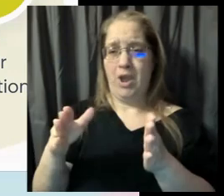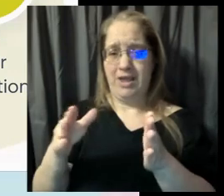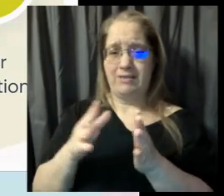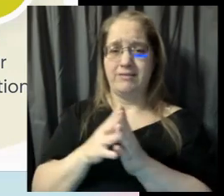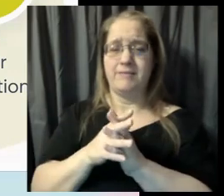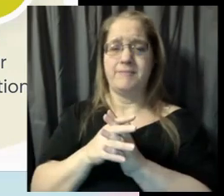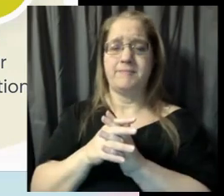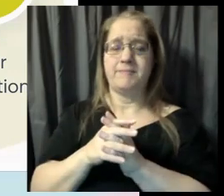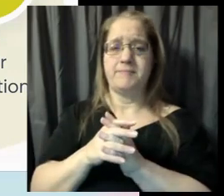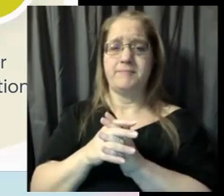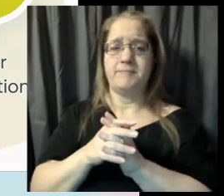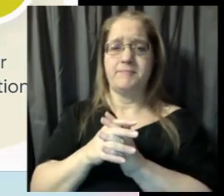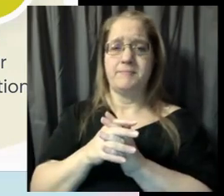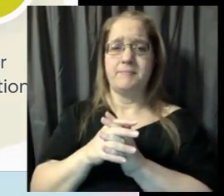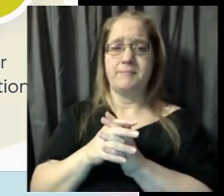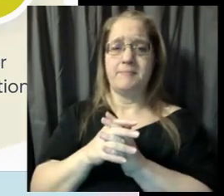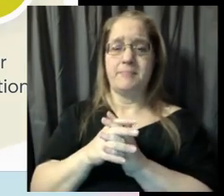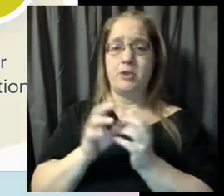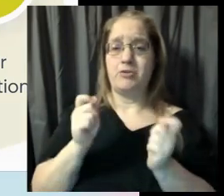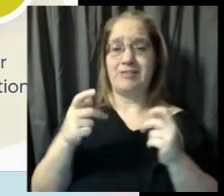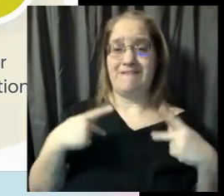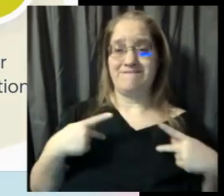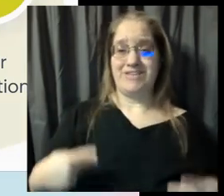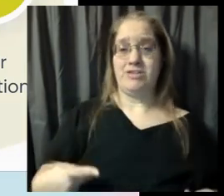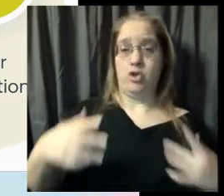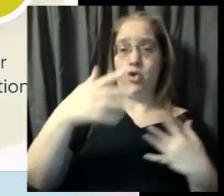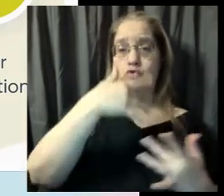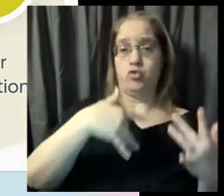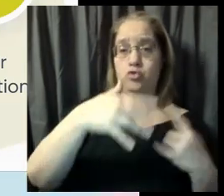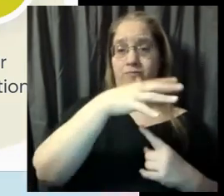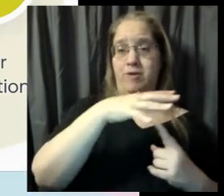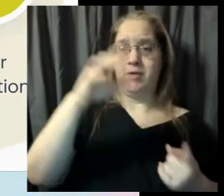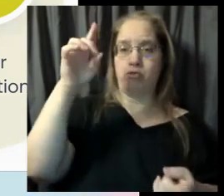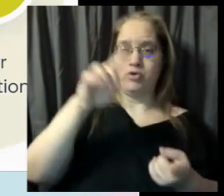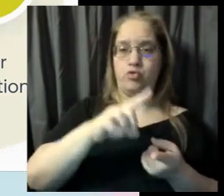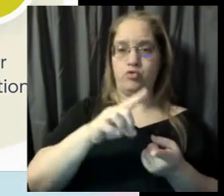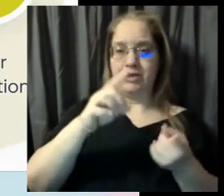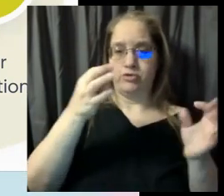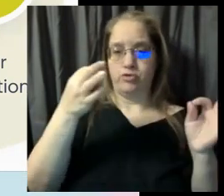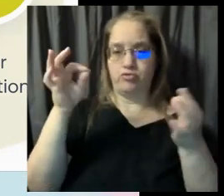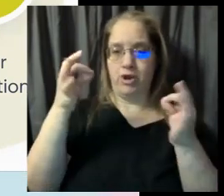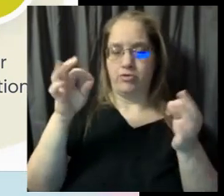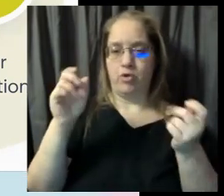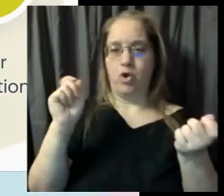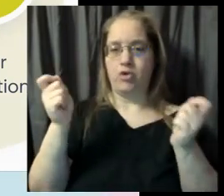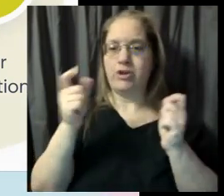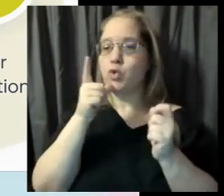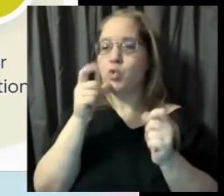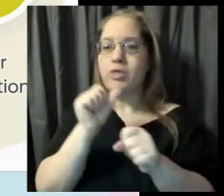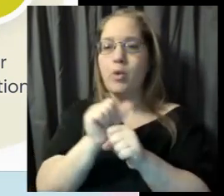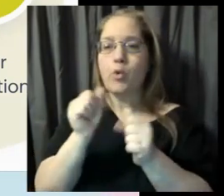first. So you can change the physical or social environment, like reducing distractions or adjusting who they work